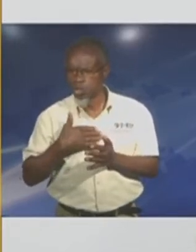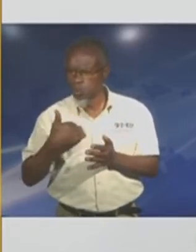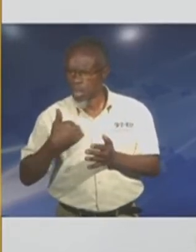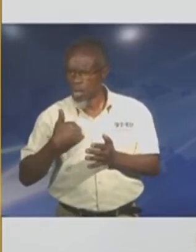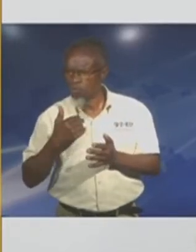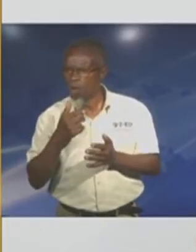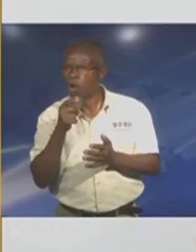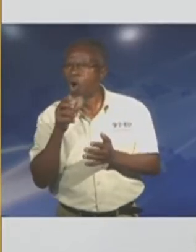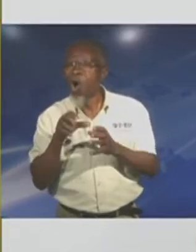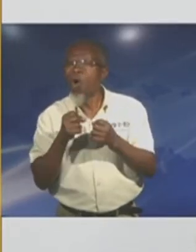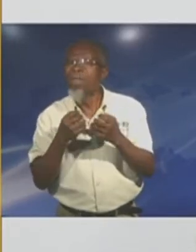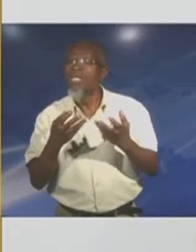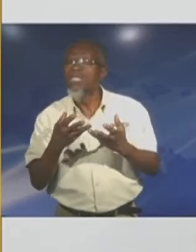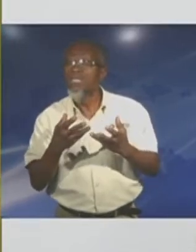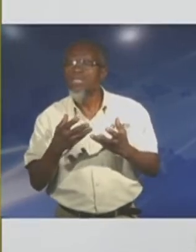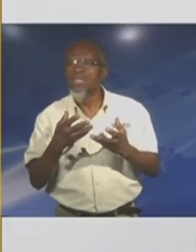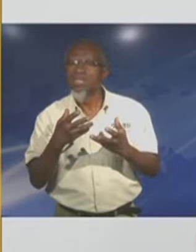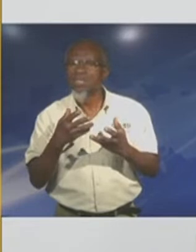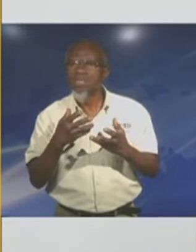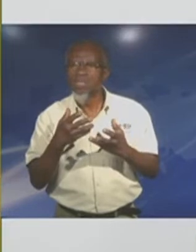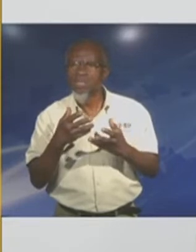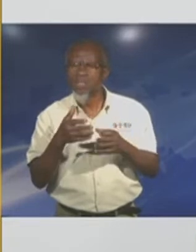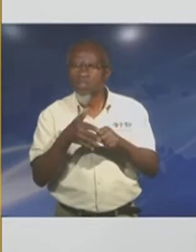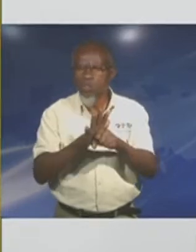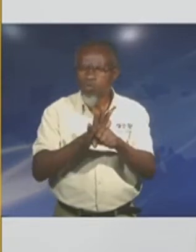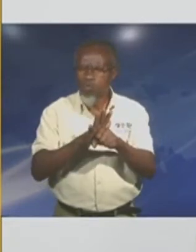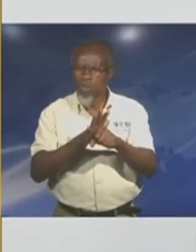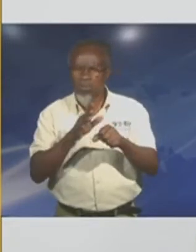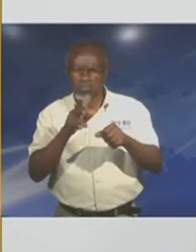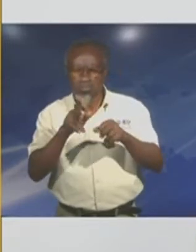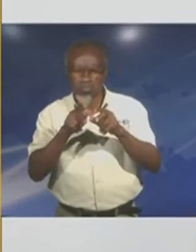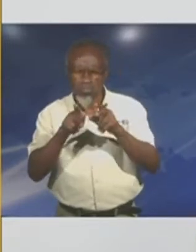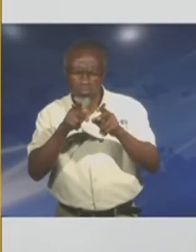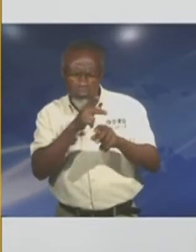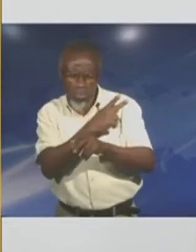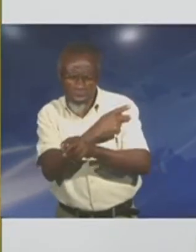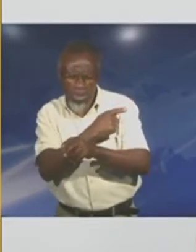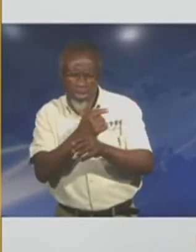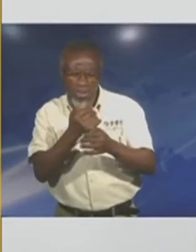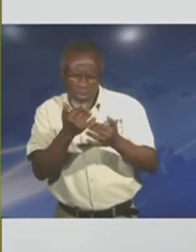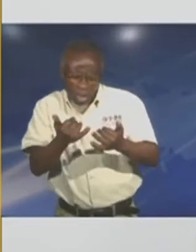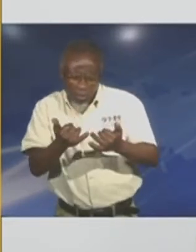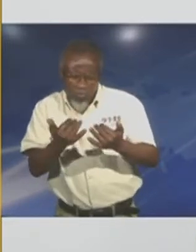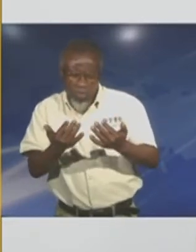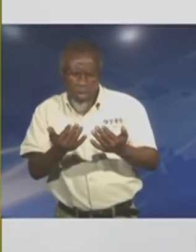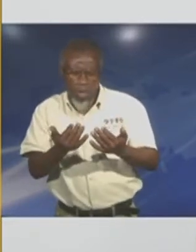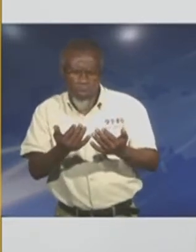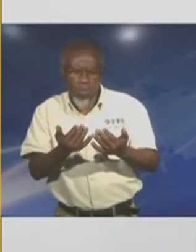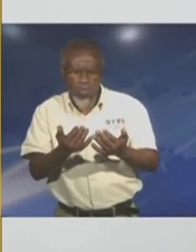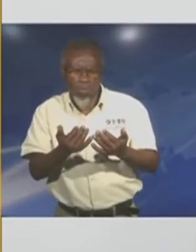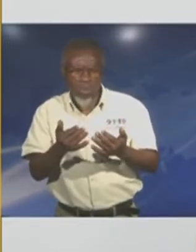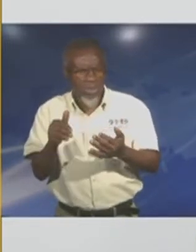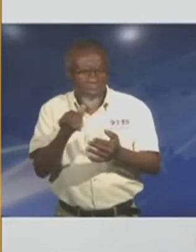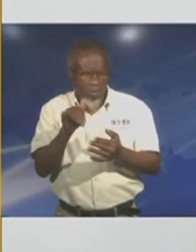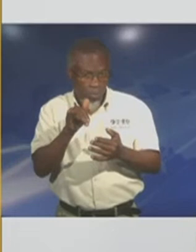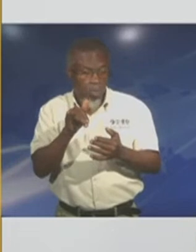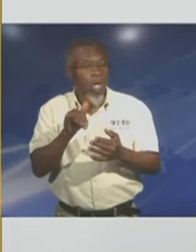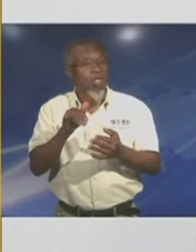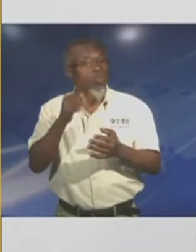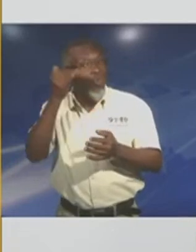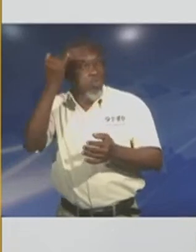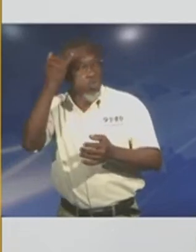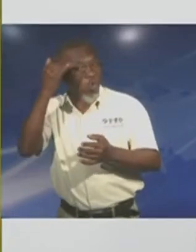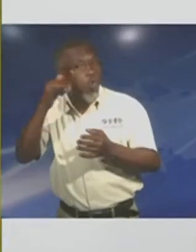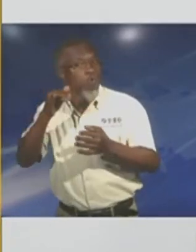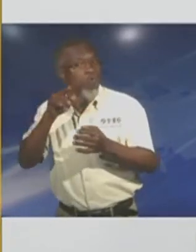cases of COVID-19 we have in the country. Do we know how many active swine flu cases that we present right